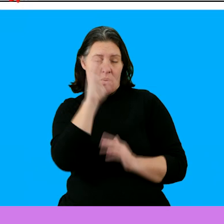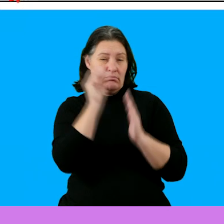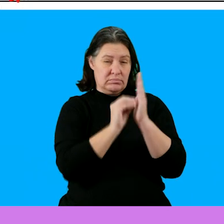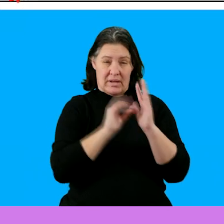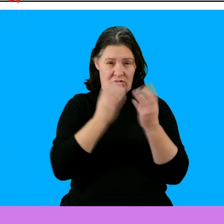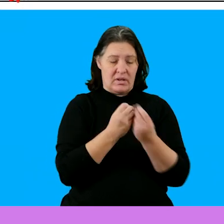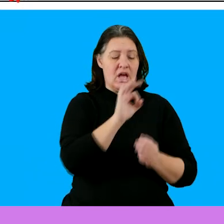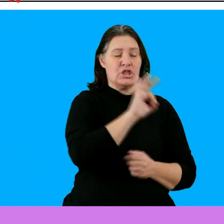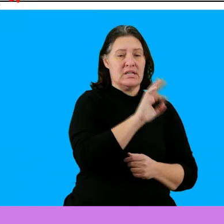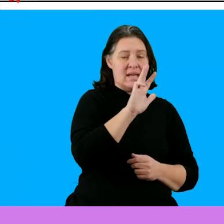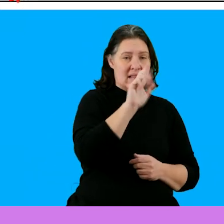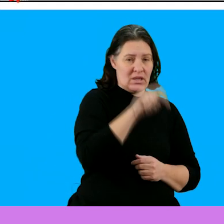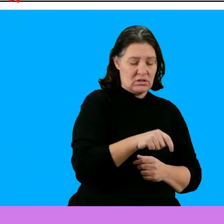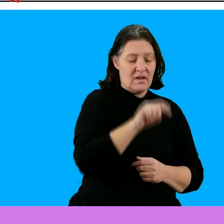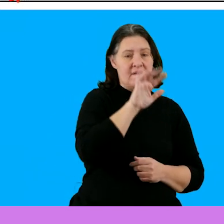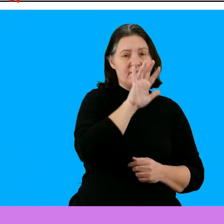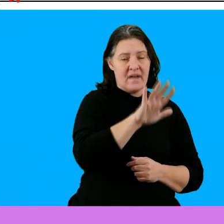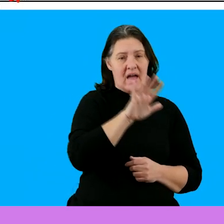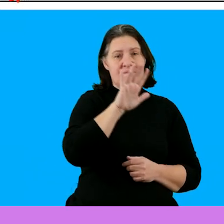3,720. Now let's key that in.